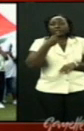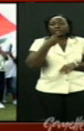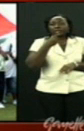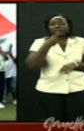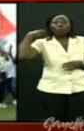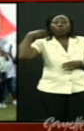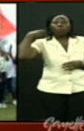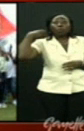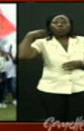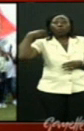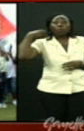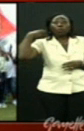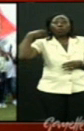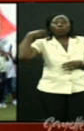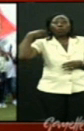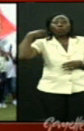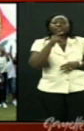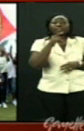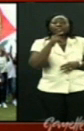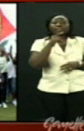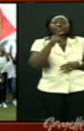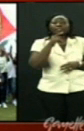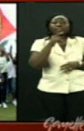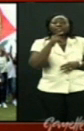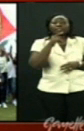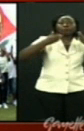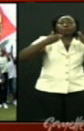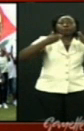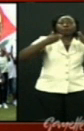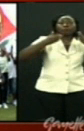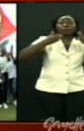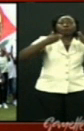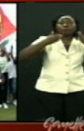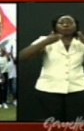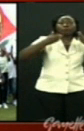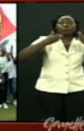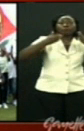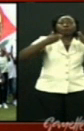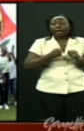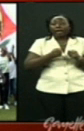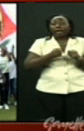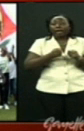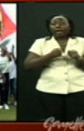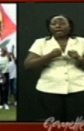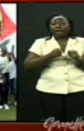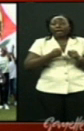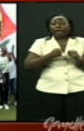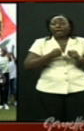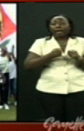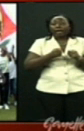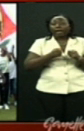putting the blame squarely on the shoulders of TNT's batsmen. In recent statements, Williams Williams said the main reason